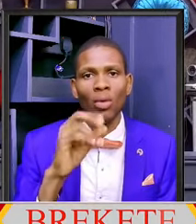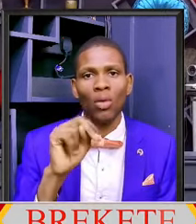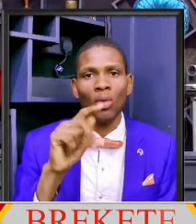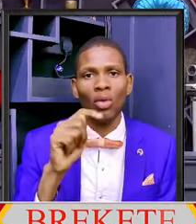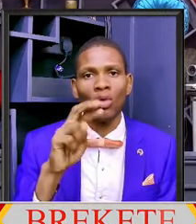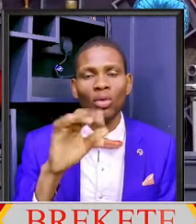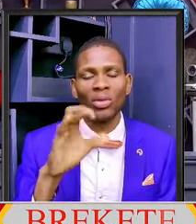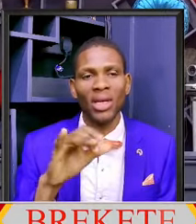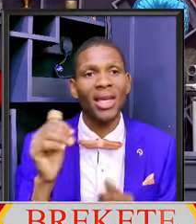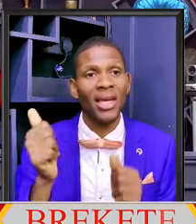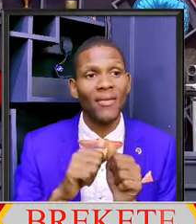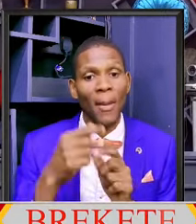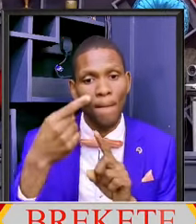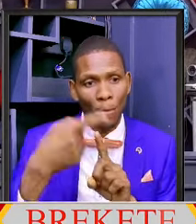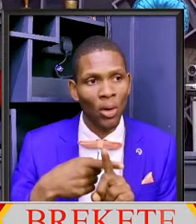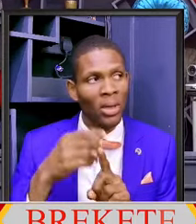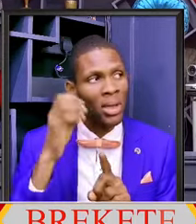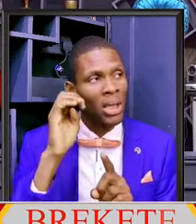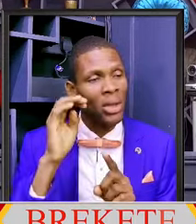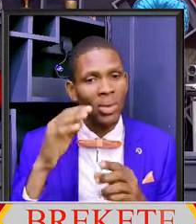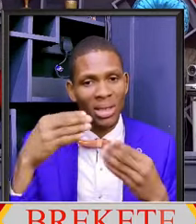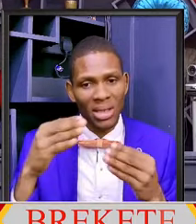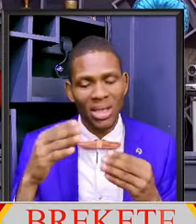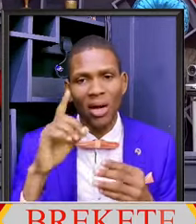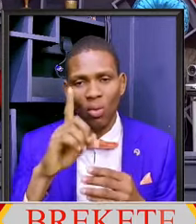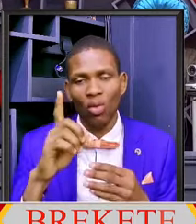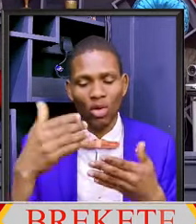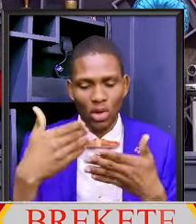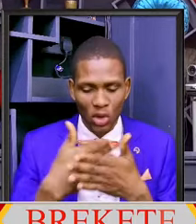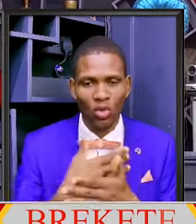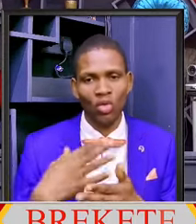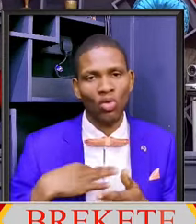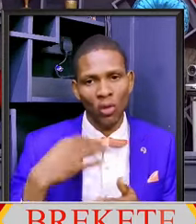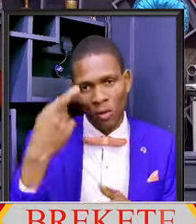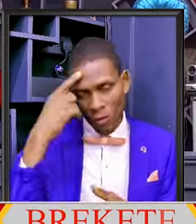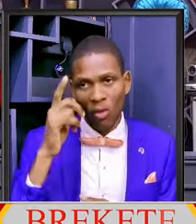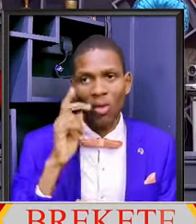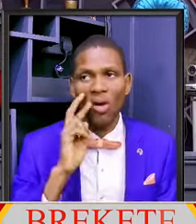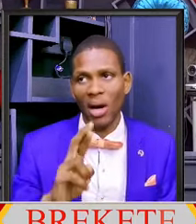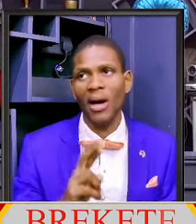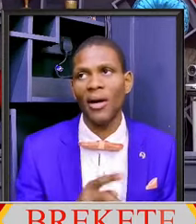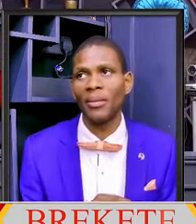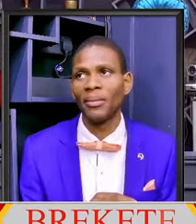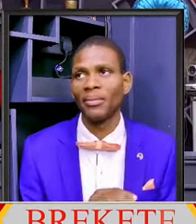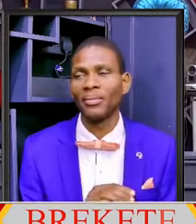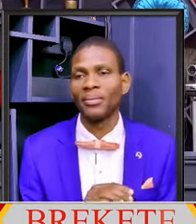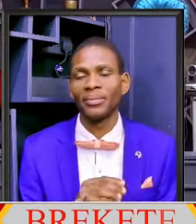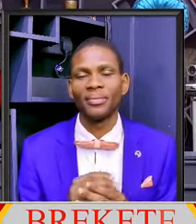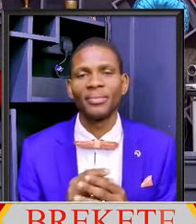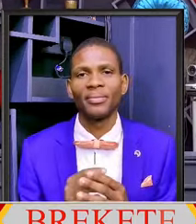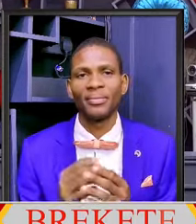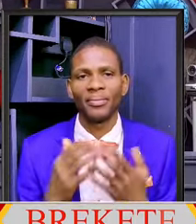Every month, he go sew one new cloth for her. Thank you, sir.